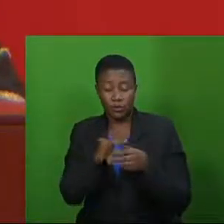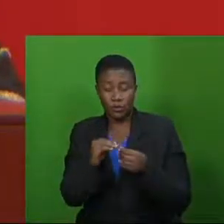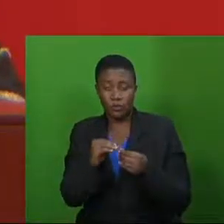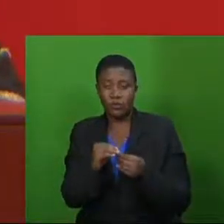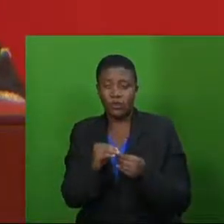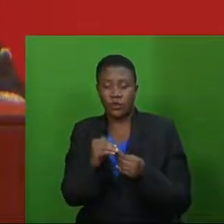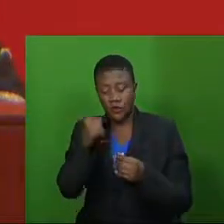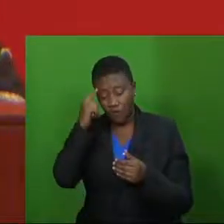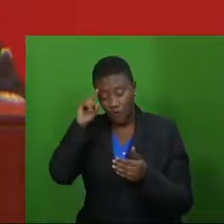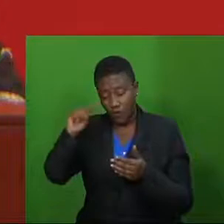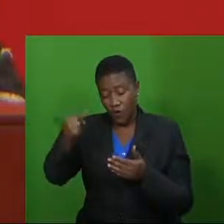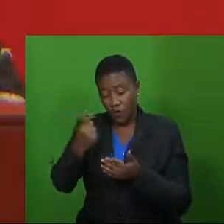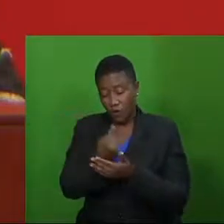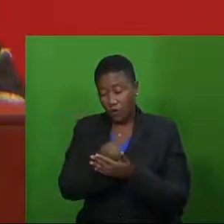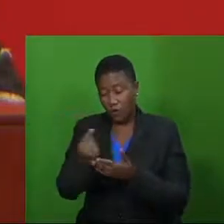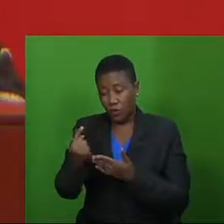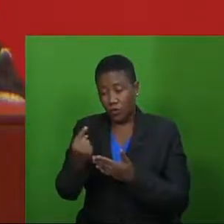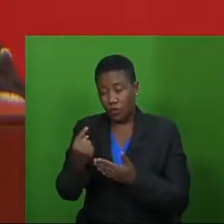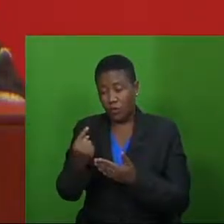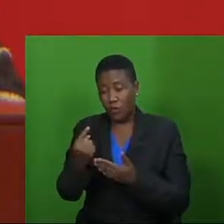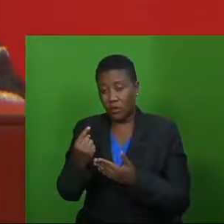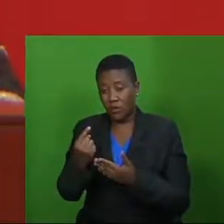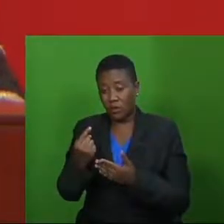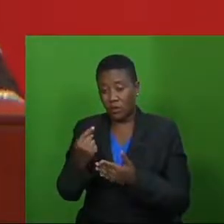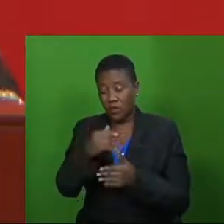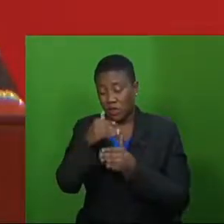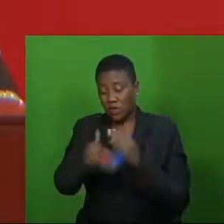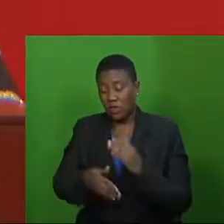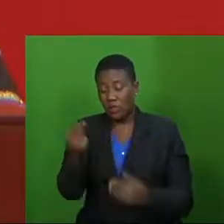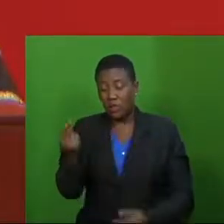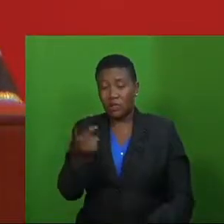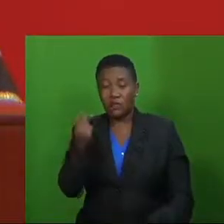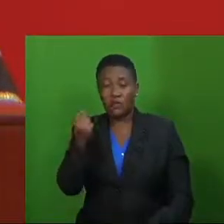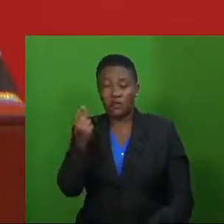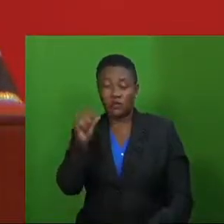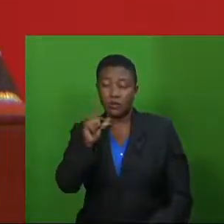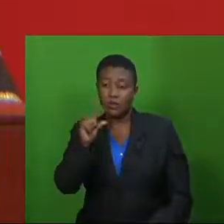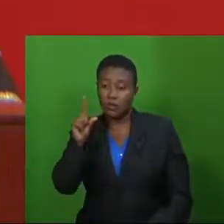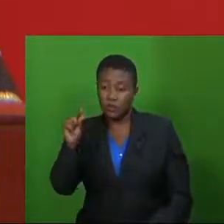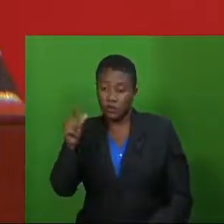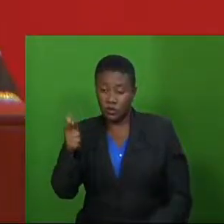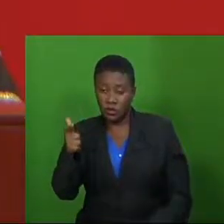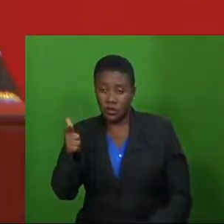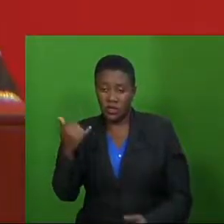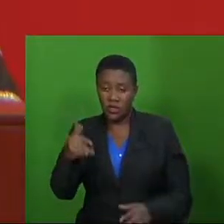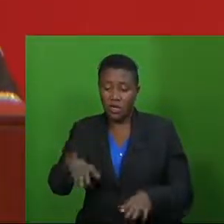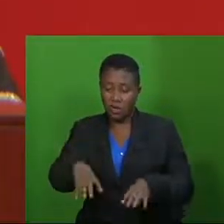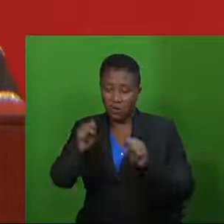of the week ending Thursday, 11 February 2021 is hereby adopted by the House.